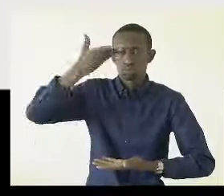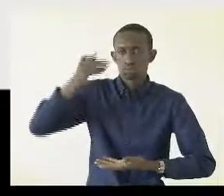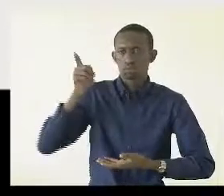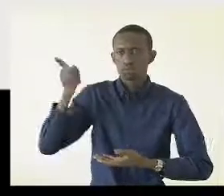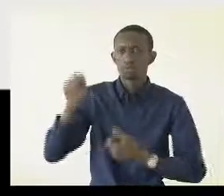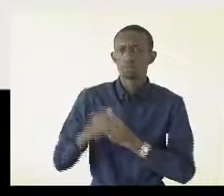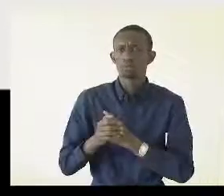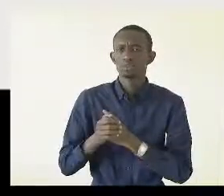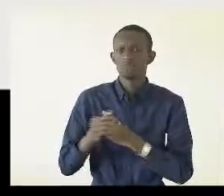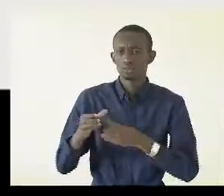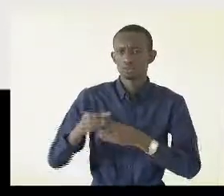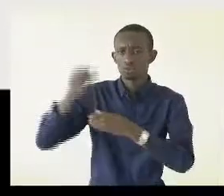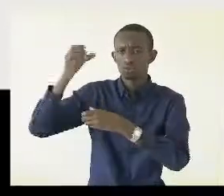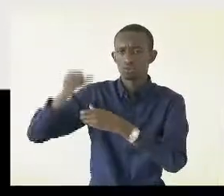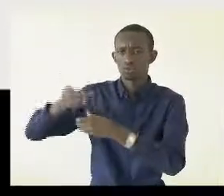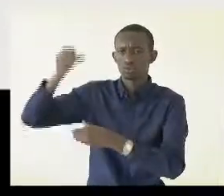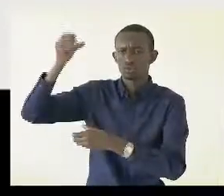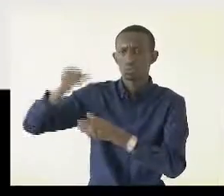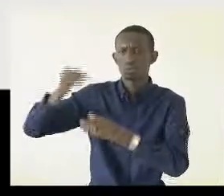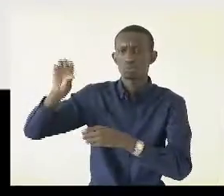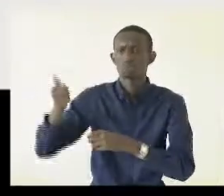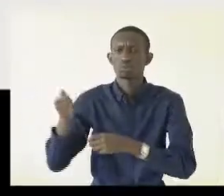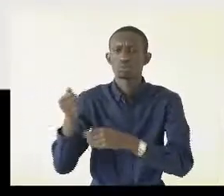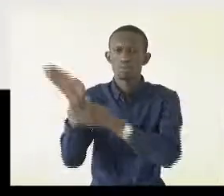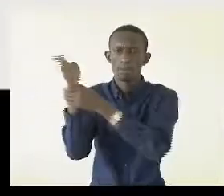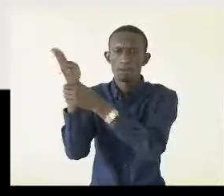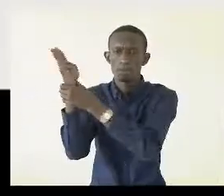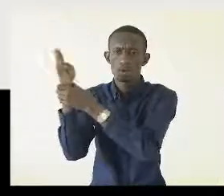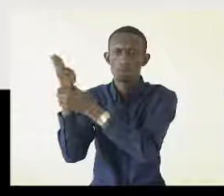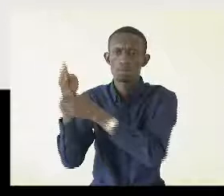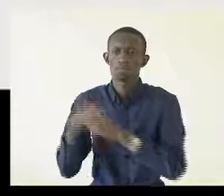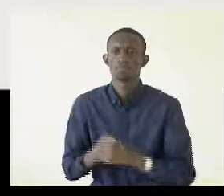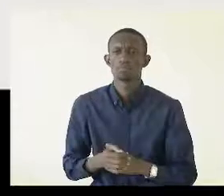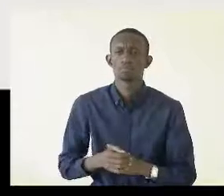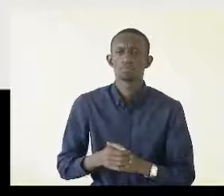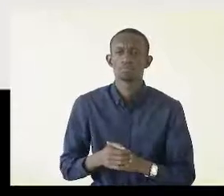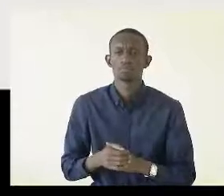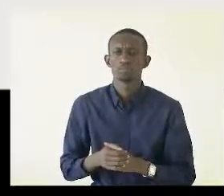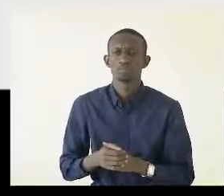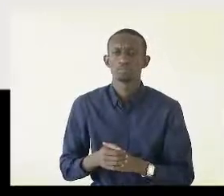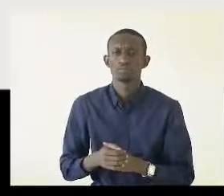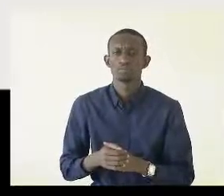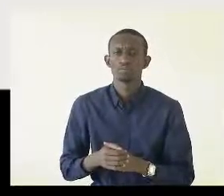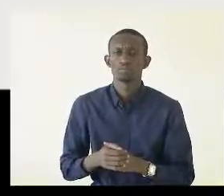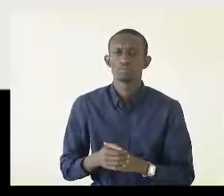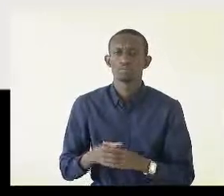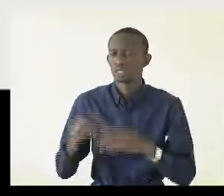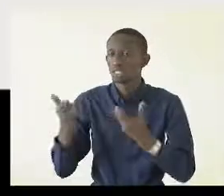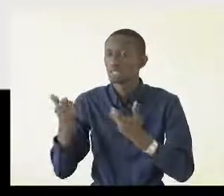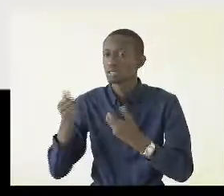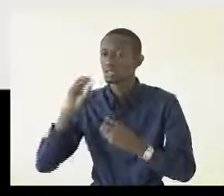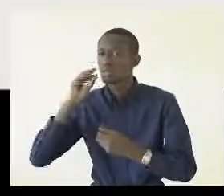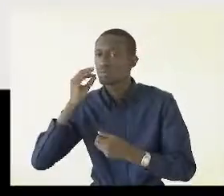the stem. It is made up of leaves. It is made up of